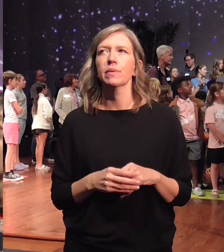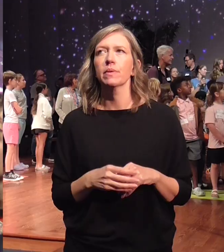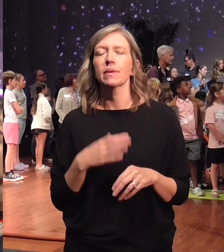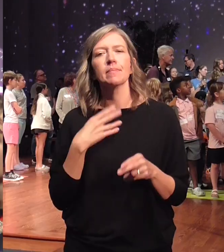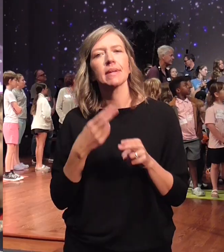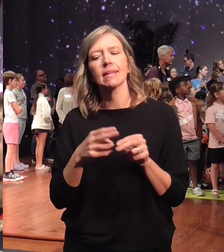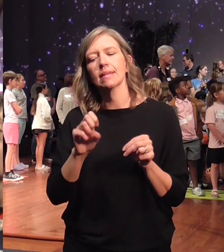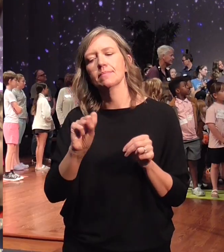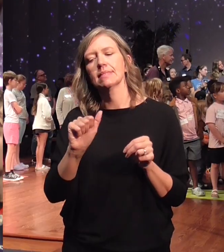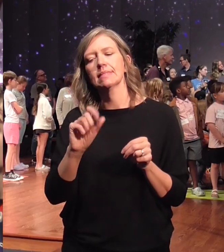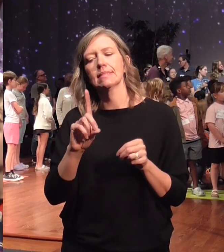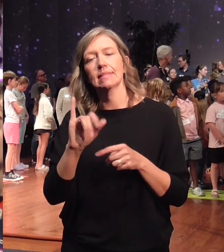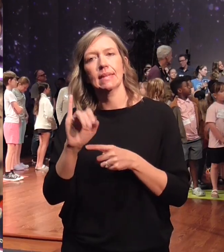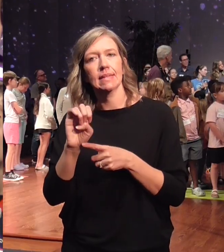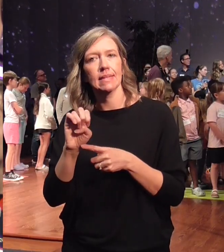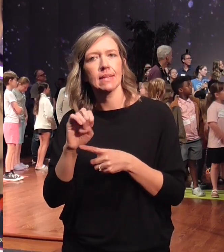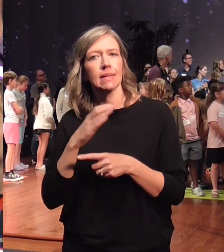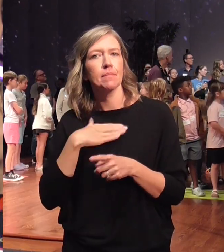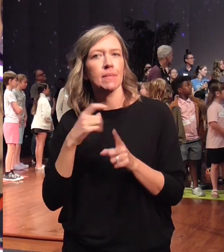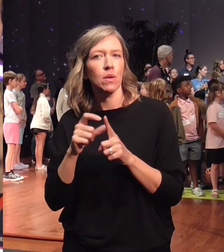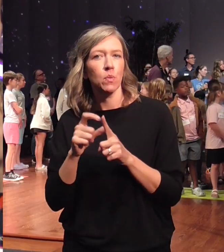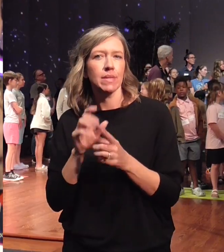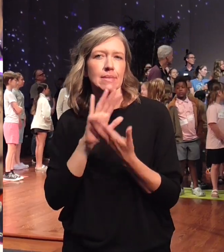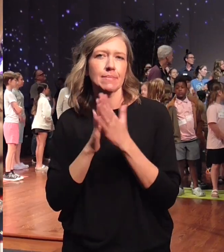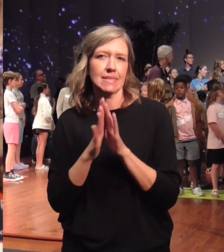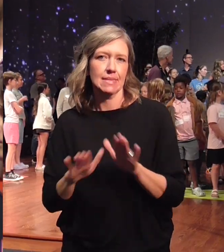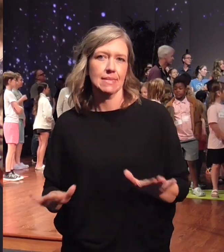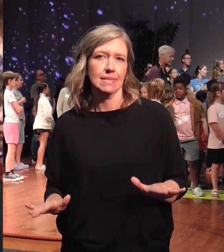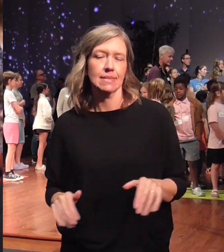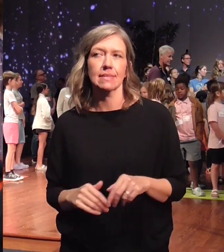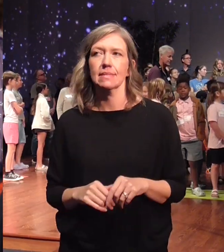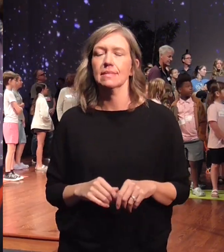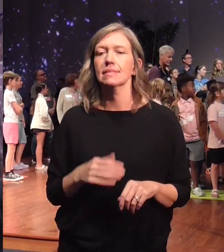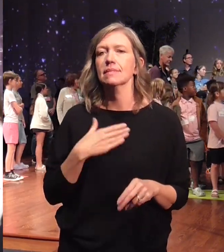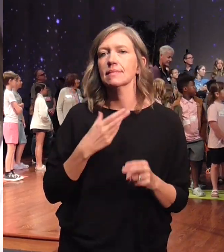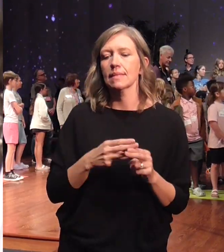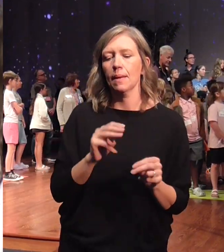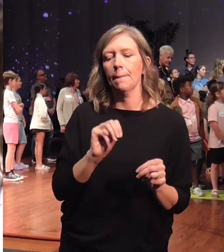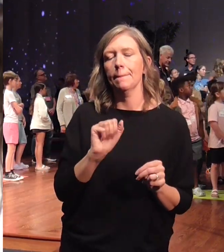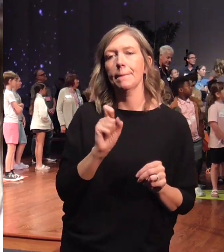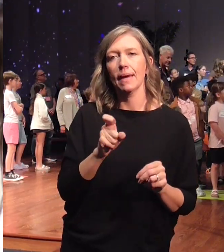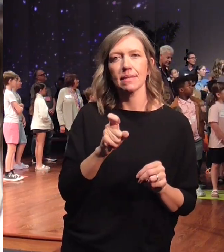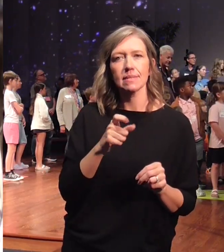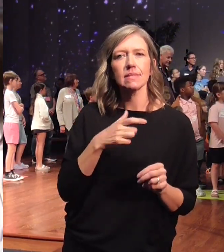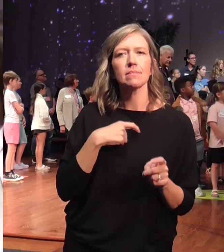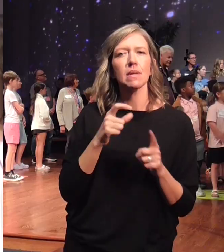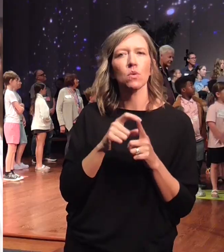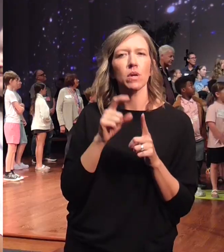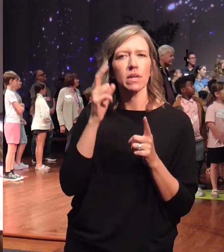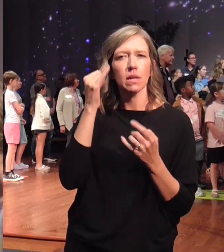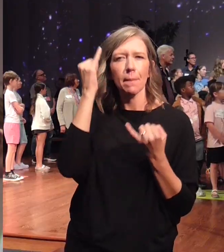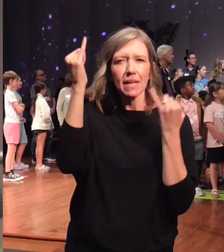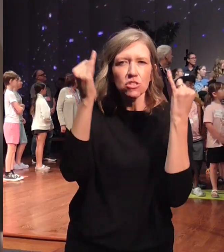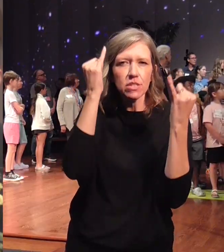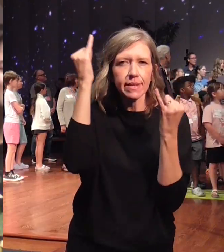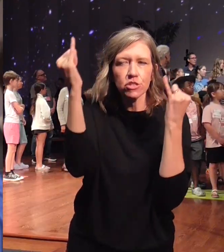My name is Sadie, and my power word is peace. My name is Max, and my power word is imagination.